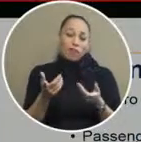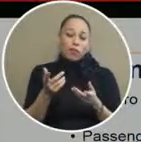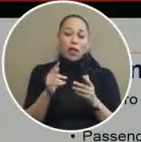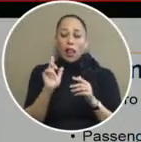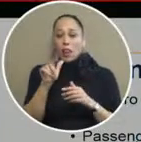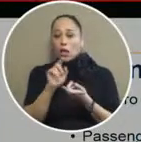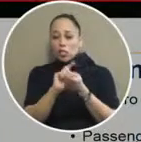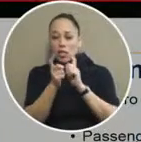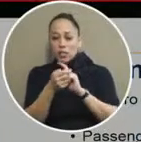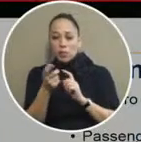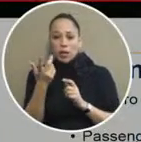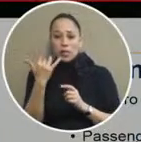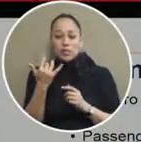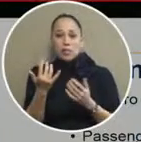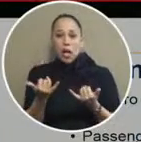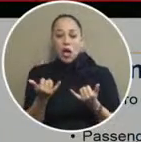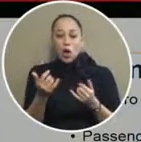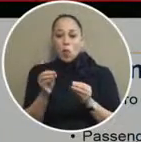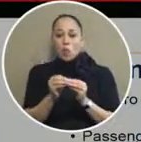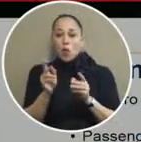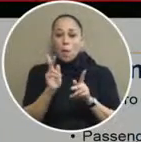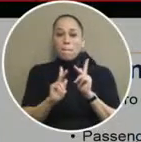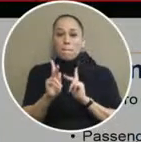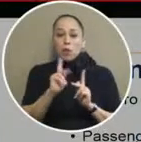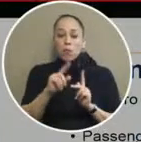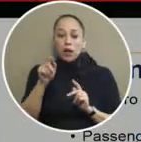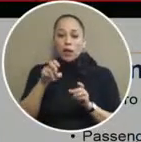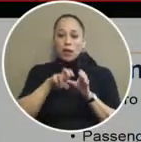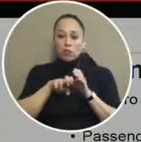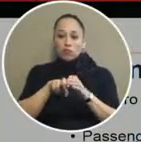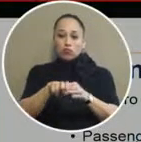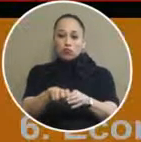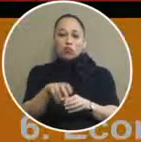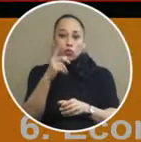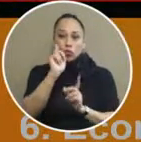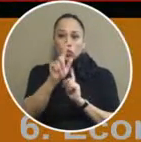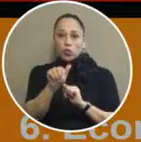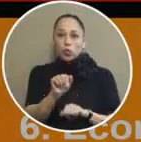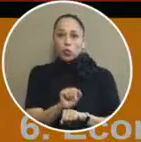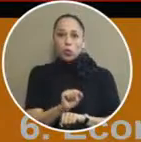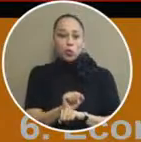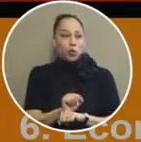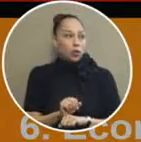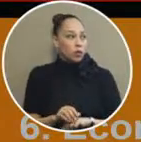needing rides to work. Next slide.